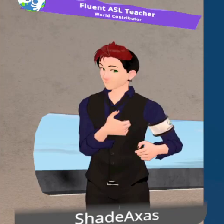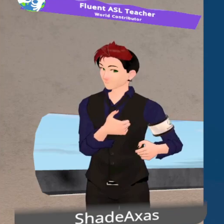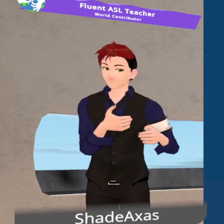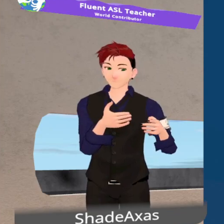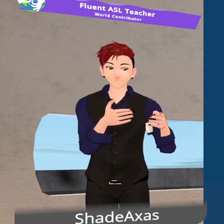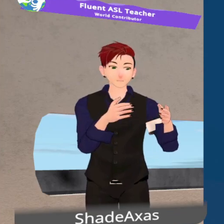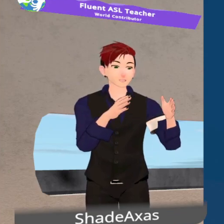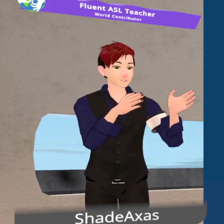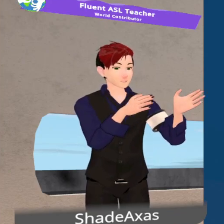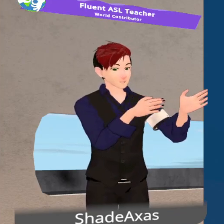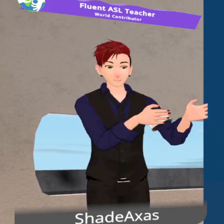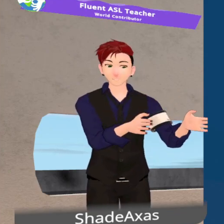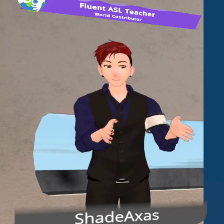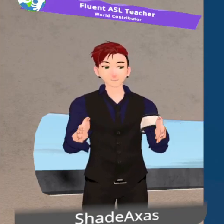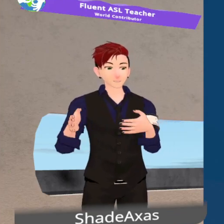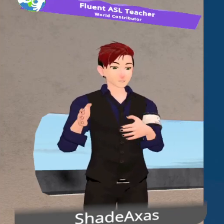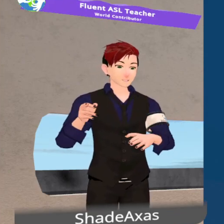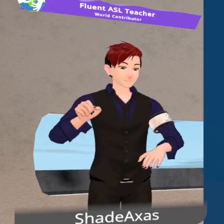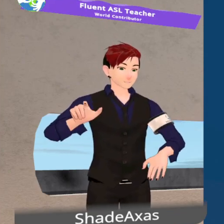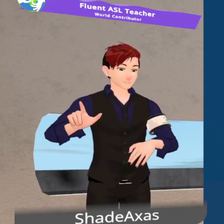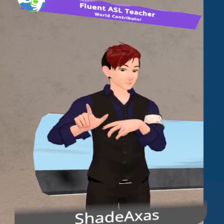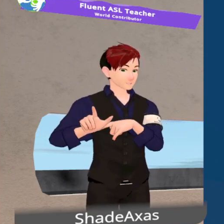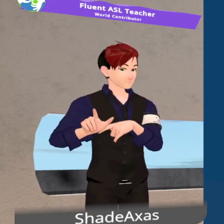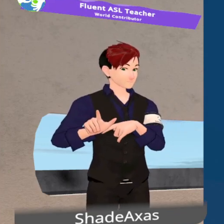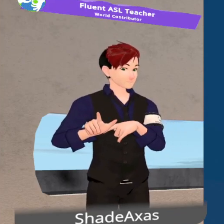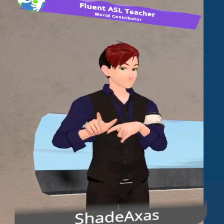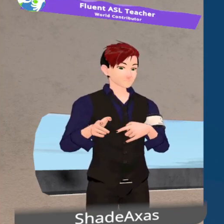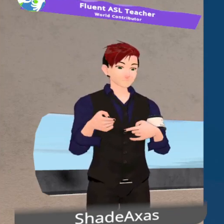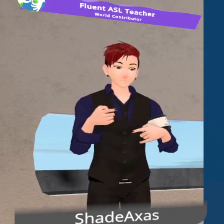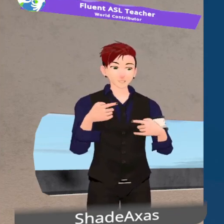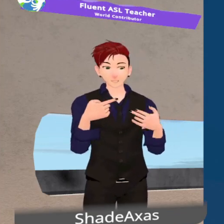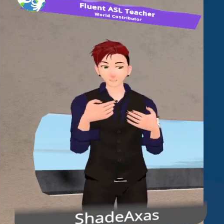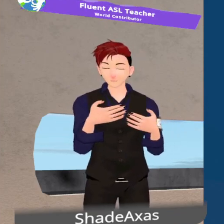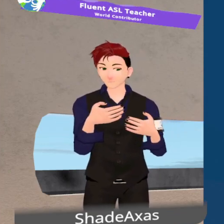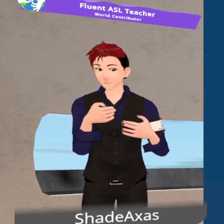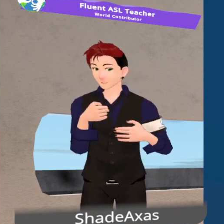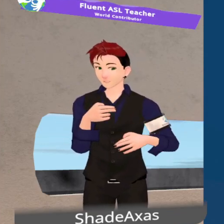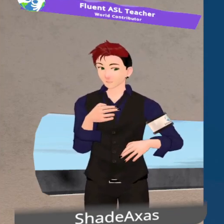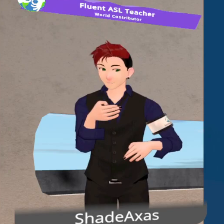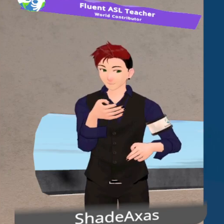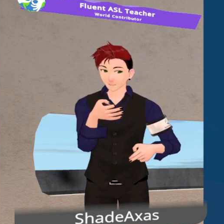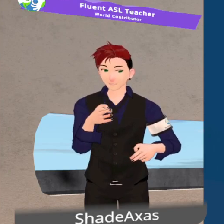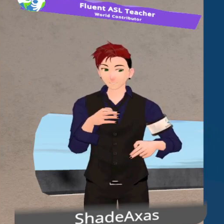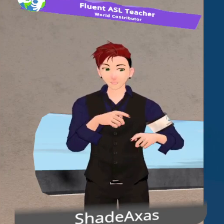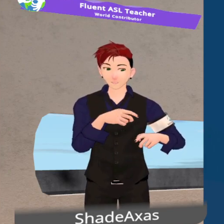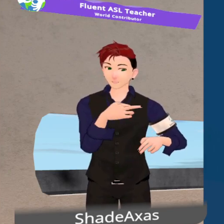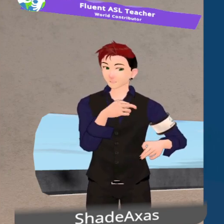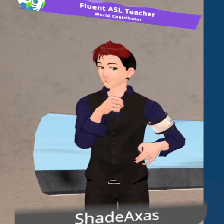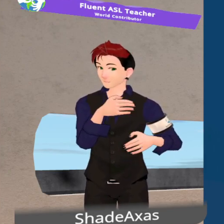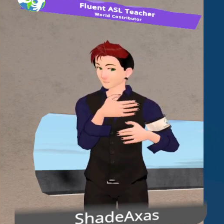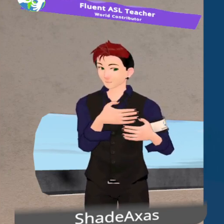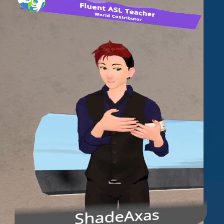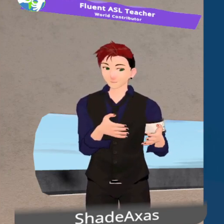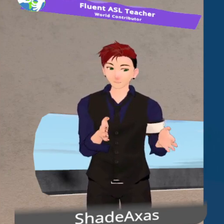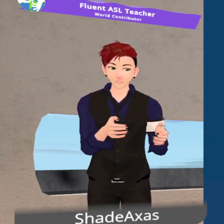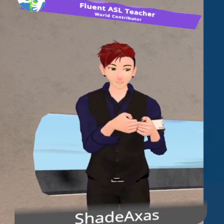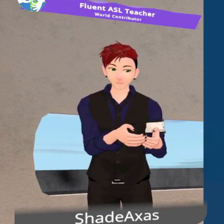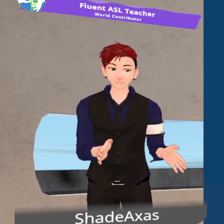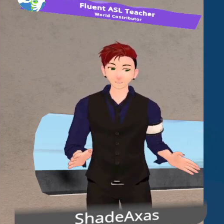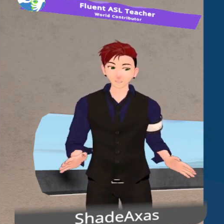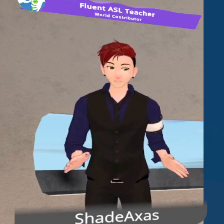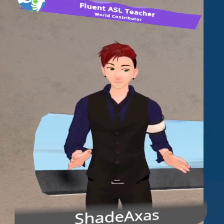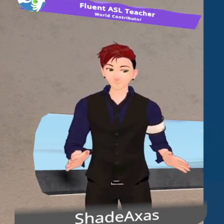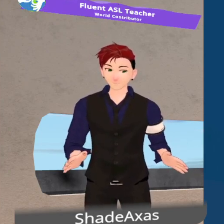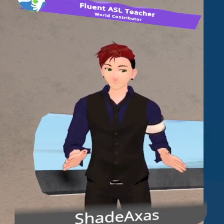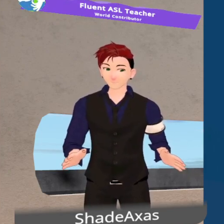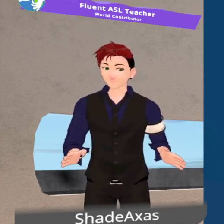years. I completely shifted my focus to ASL. I don't use French. I don't use German anymore. I've